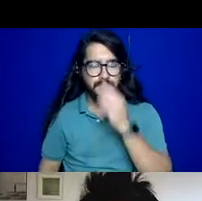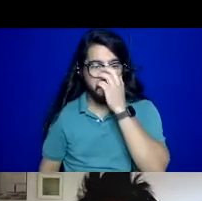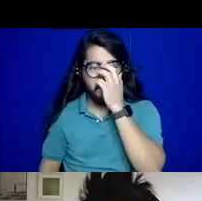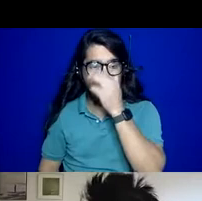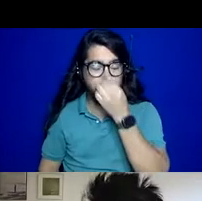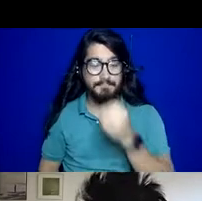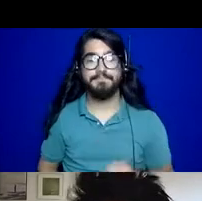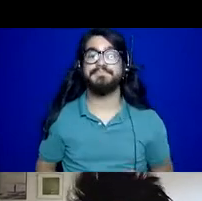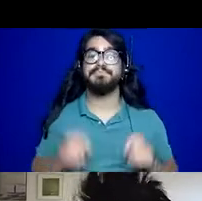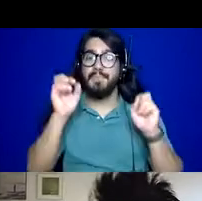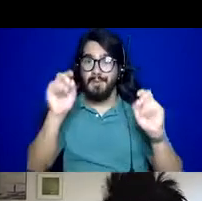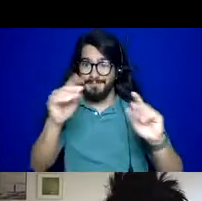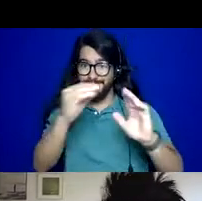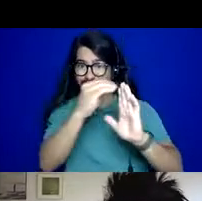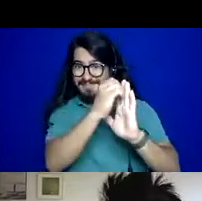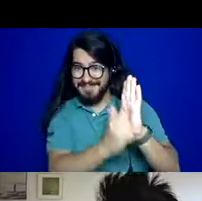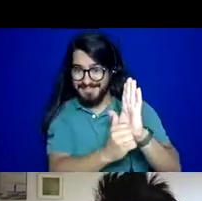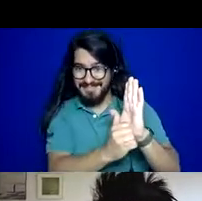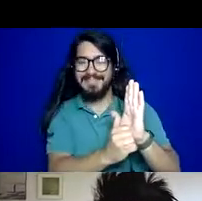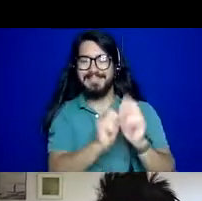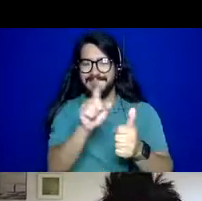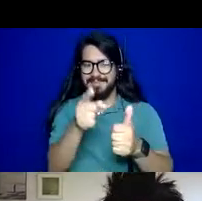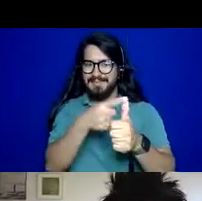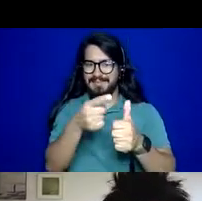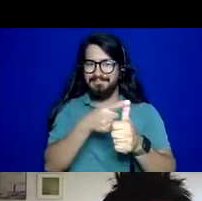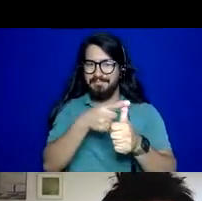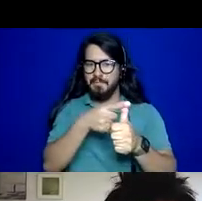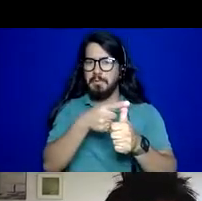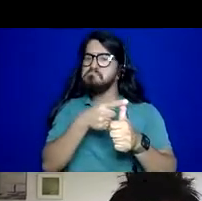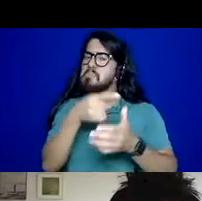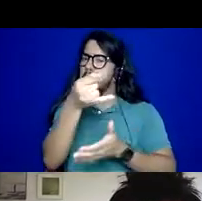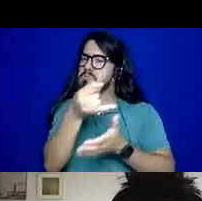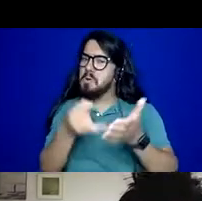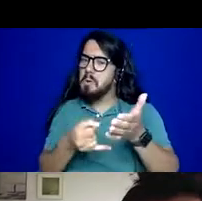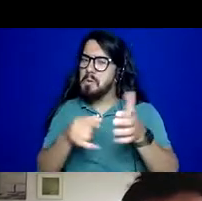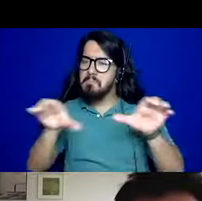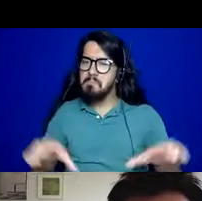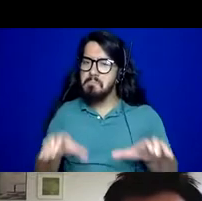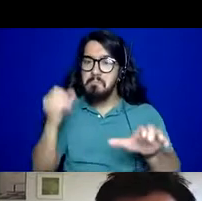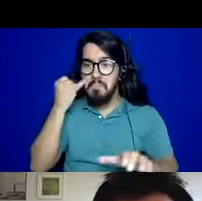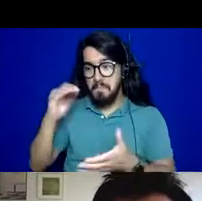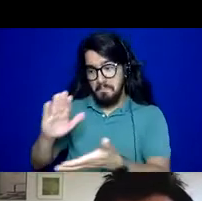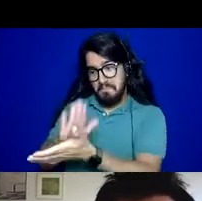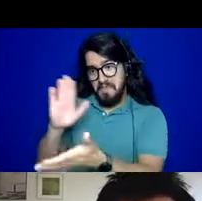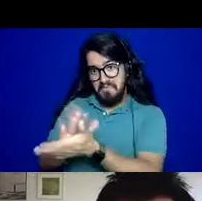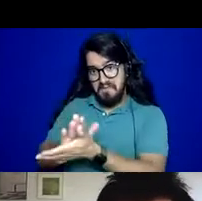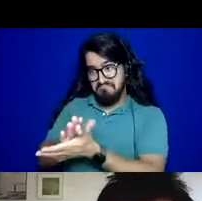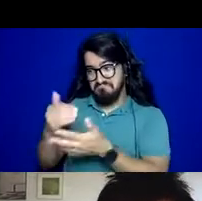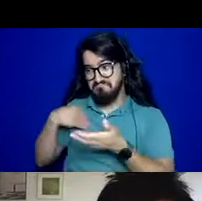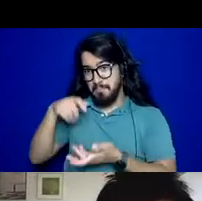Okay, so our agenda is, the first is gonna be a drawing exercise. If you have a notebook and a pen near you,